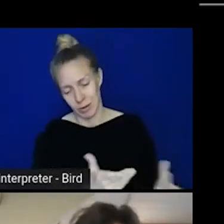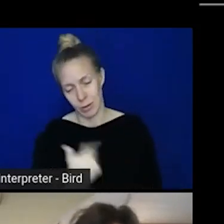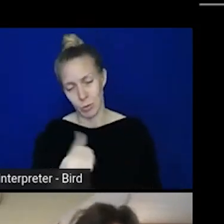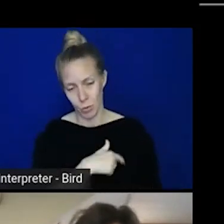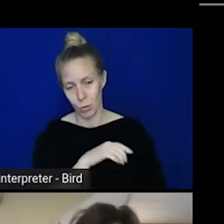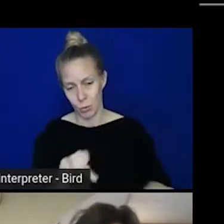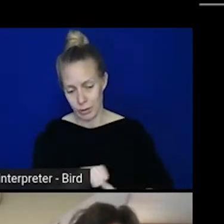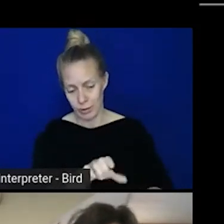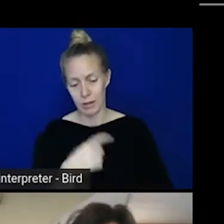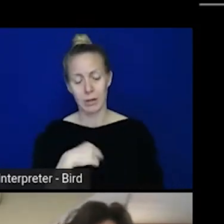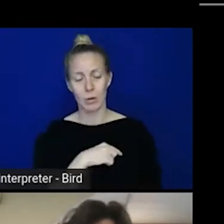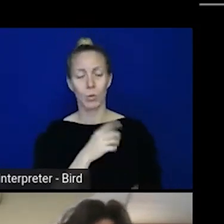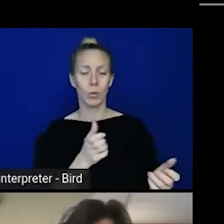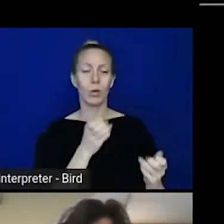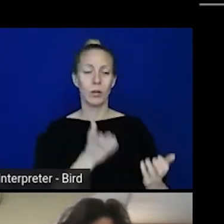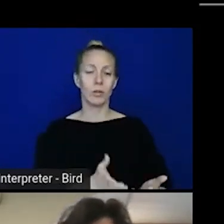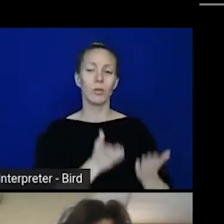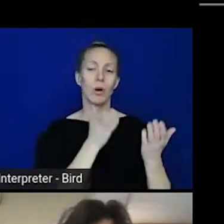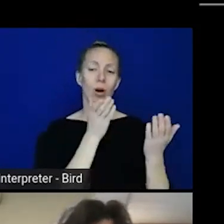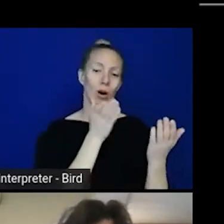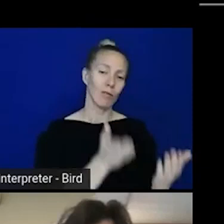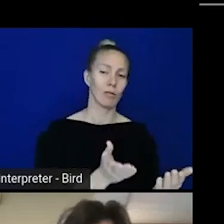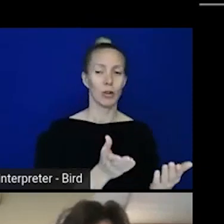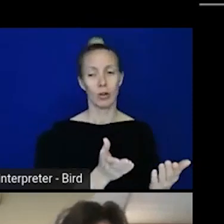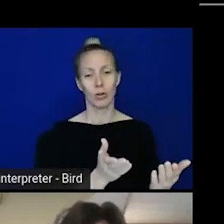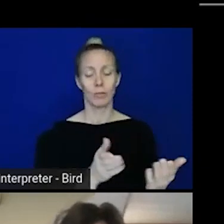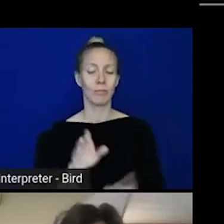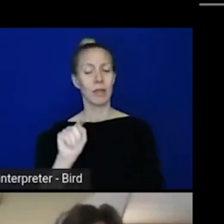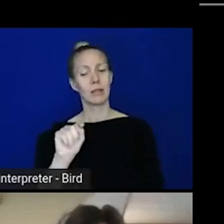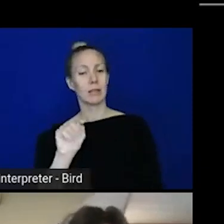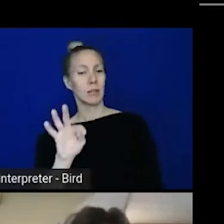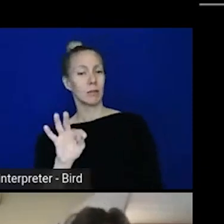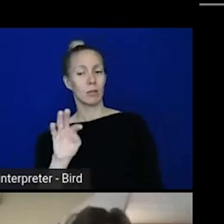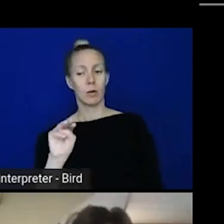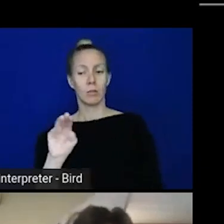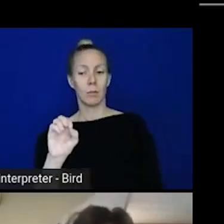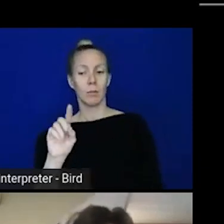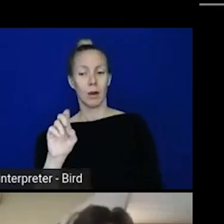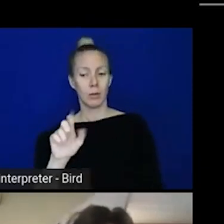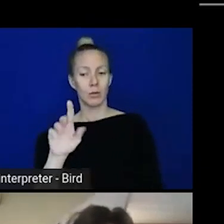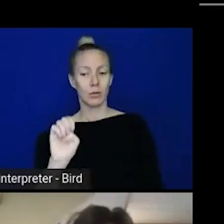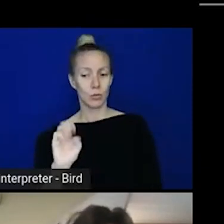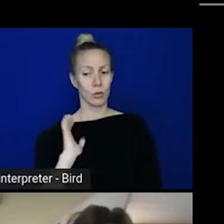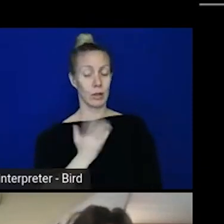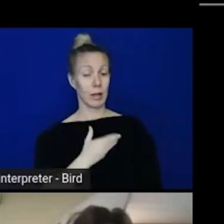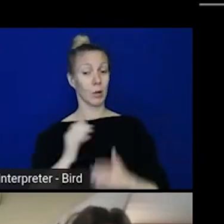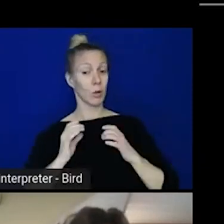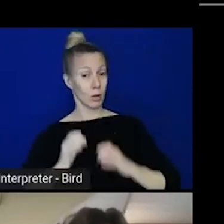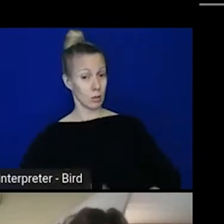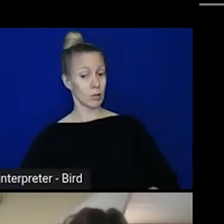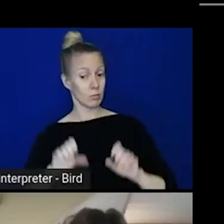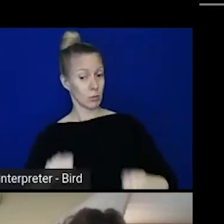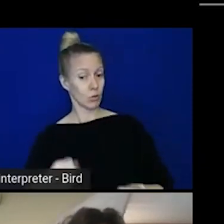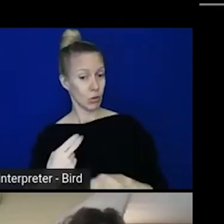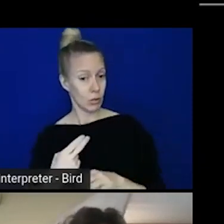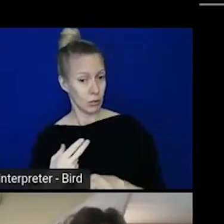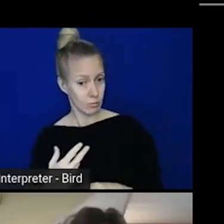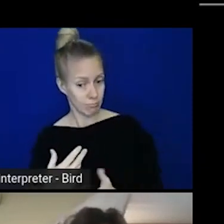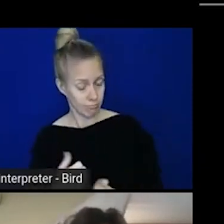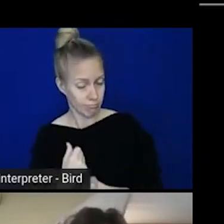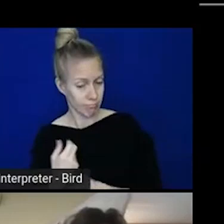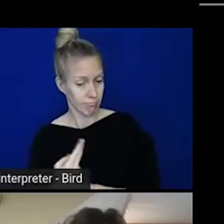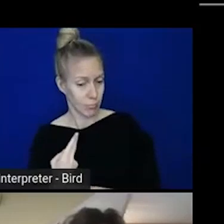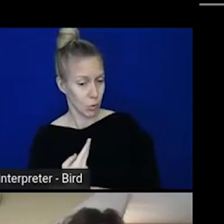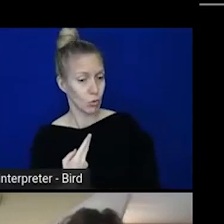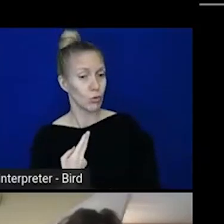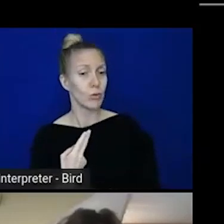offer essentially a Terraform module that our customers could instantiate new instances of